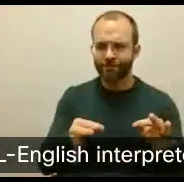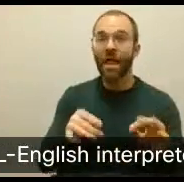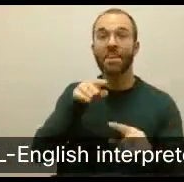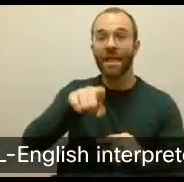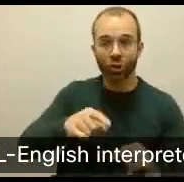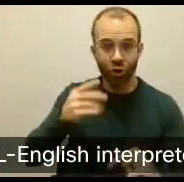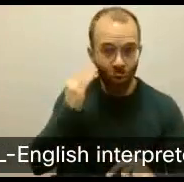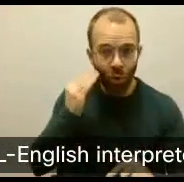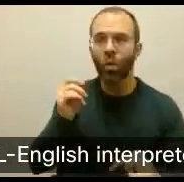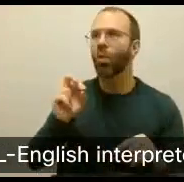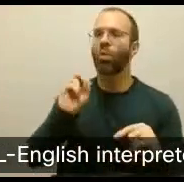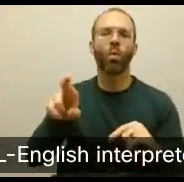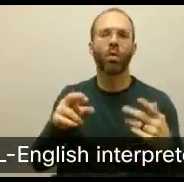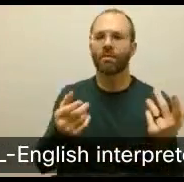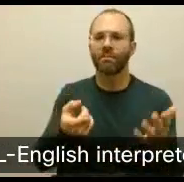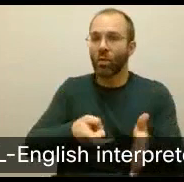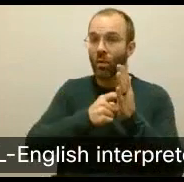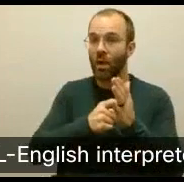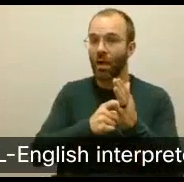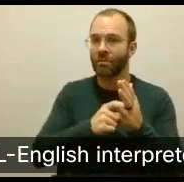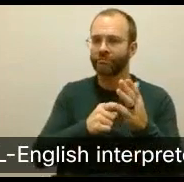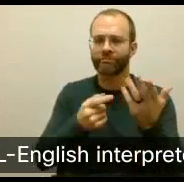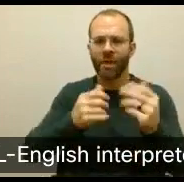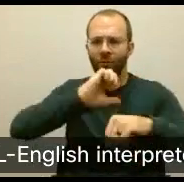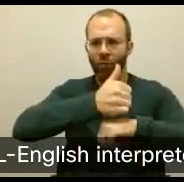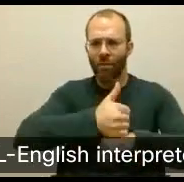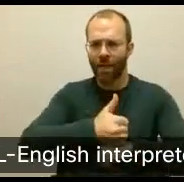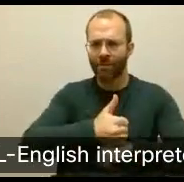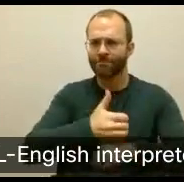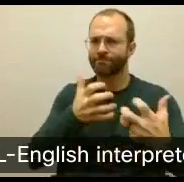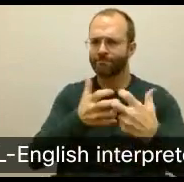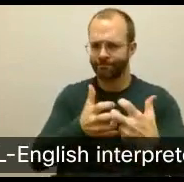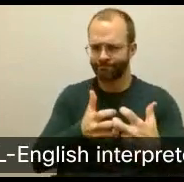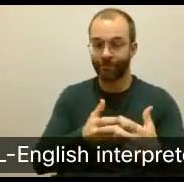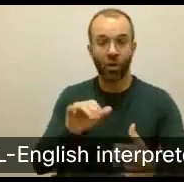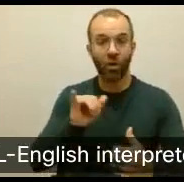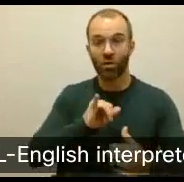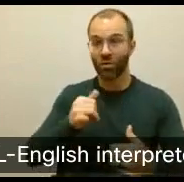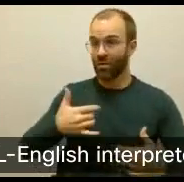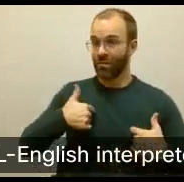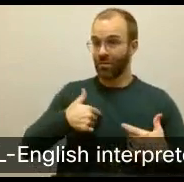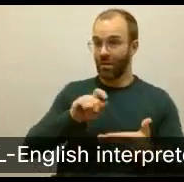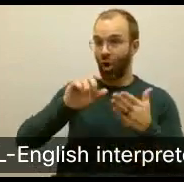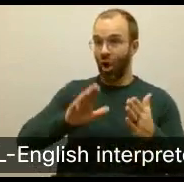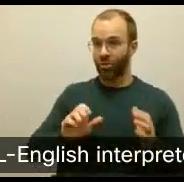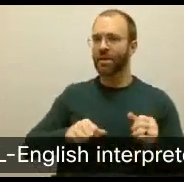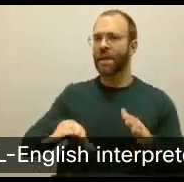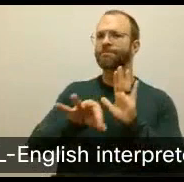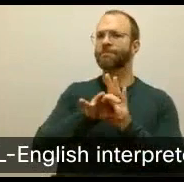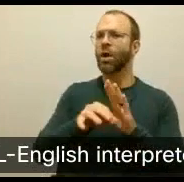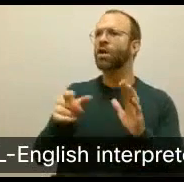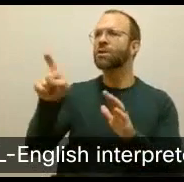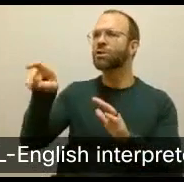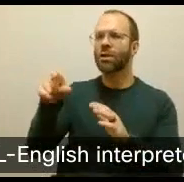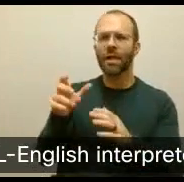format is that we're writing in. It also allows the writer to choose what chunks of information from a source will fit